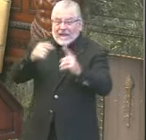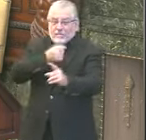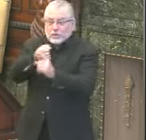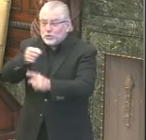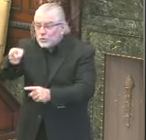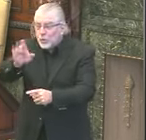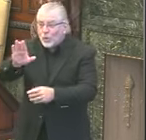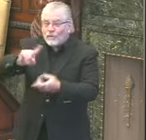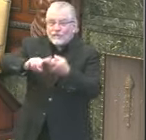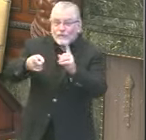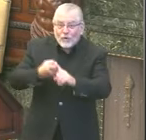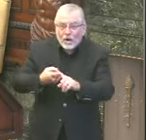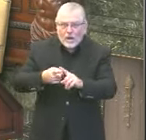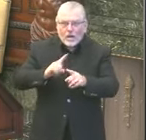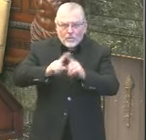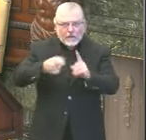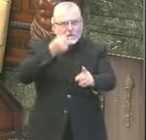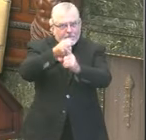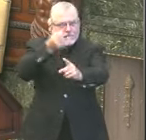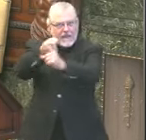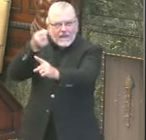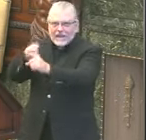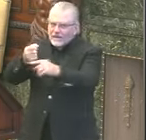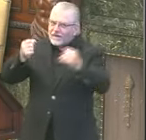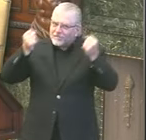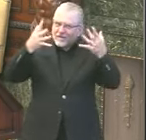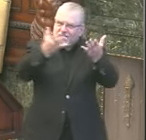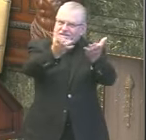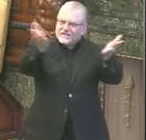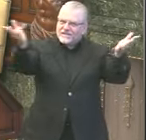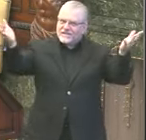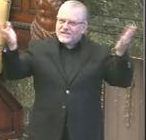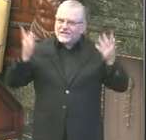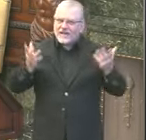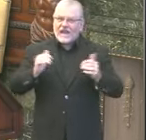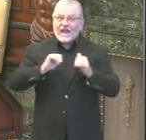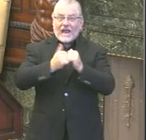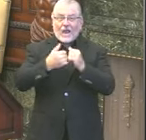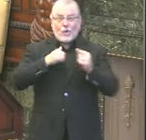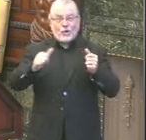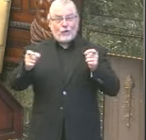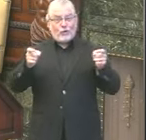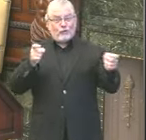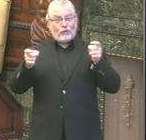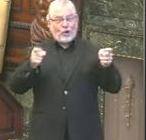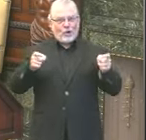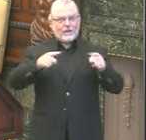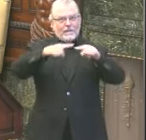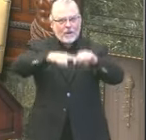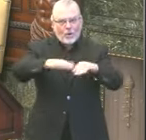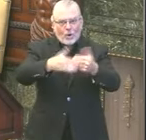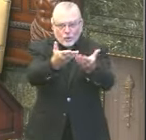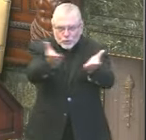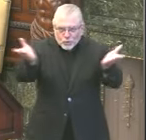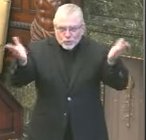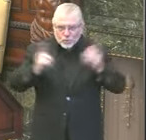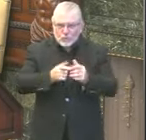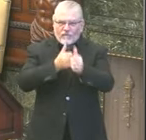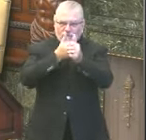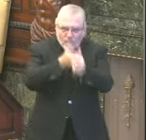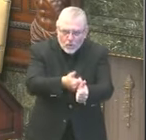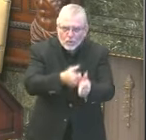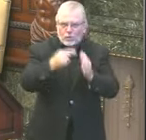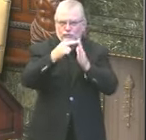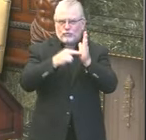to control this epidemic wave really relies on everybody following this. So I can understand why some people would be skeptical, but I'm pleading with people to take